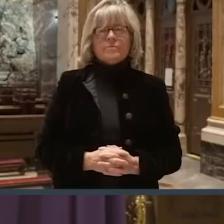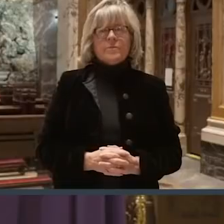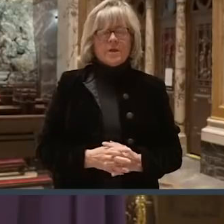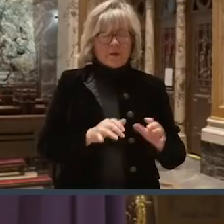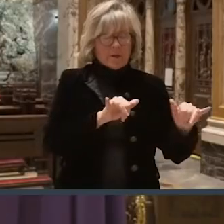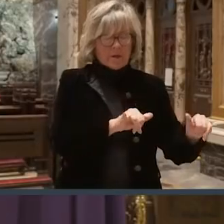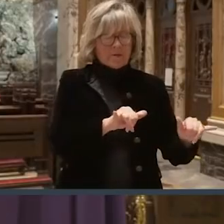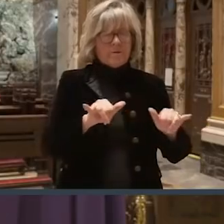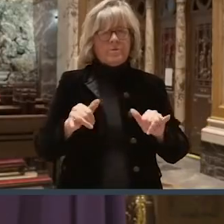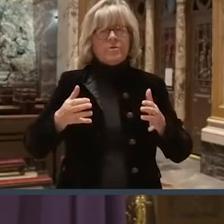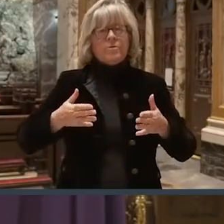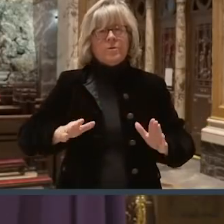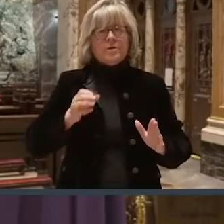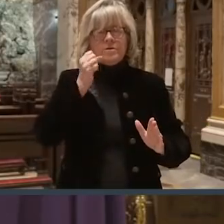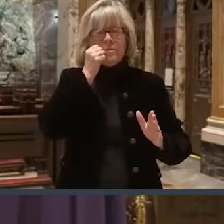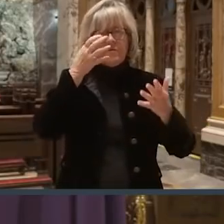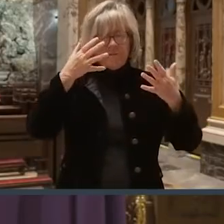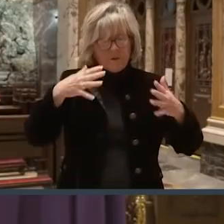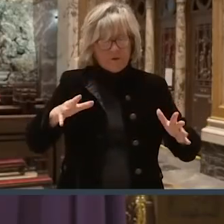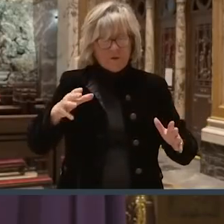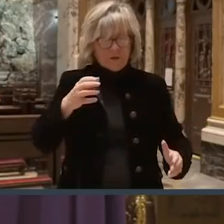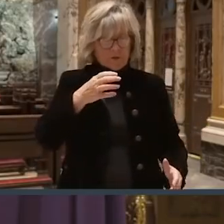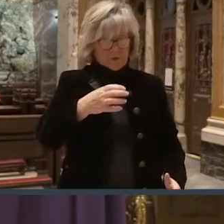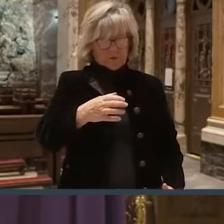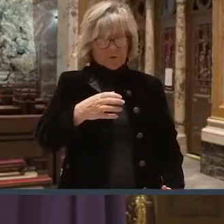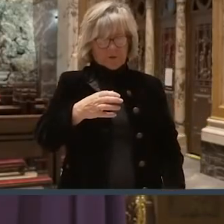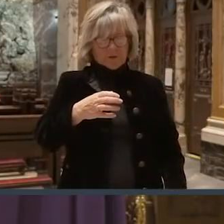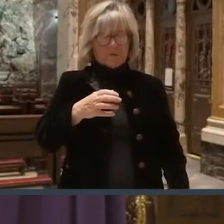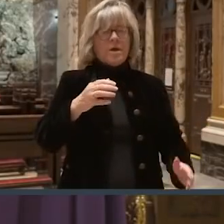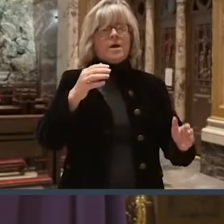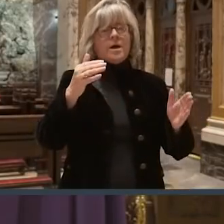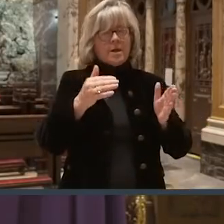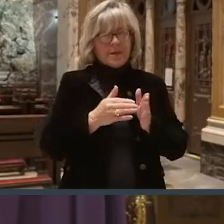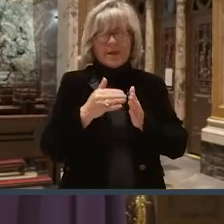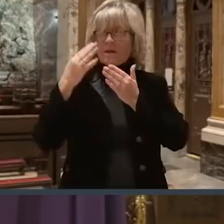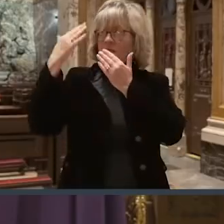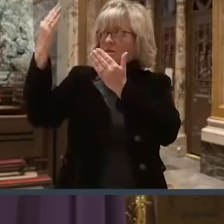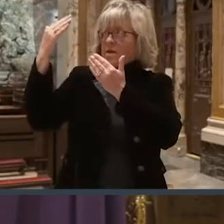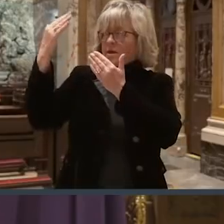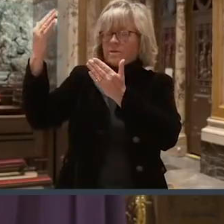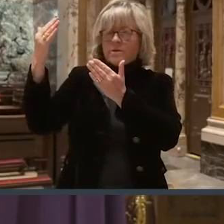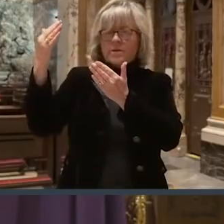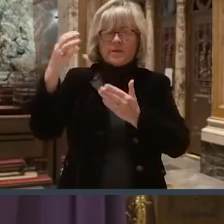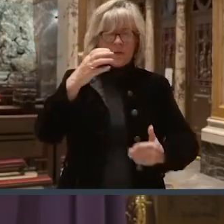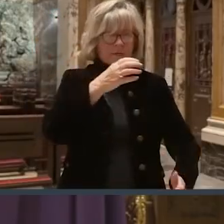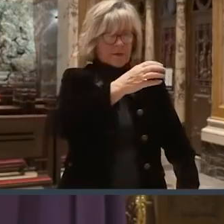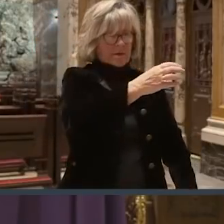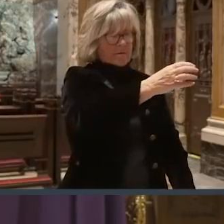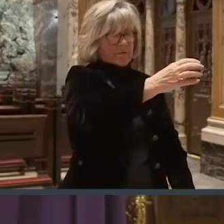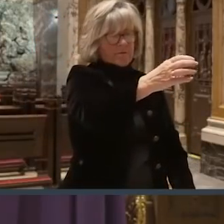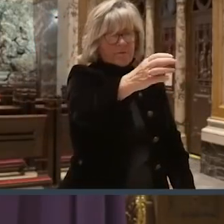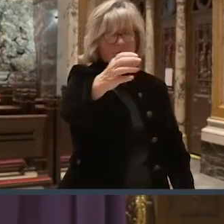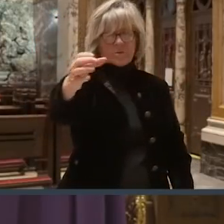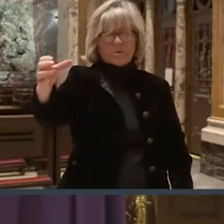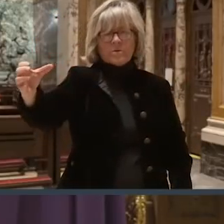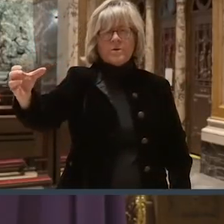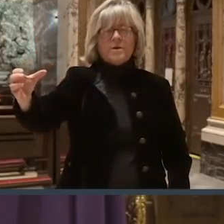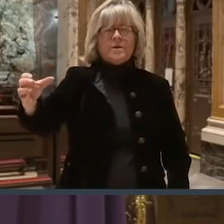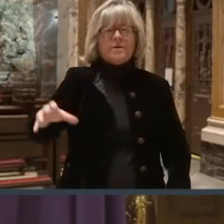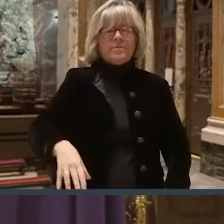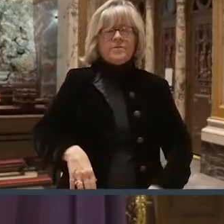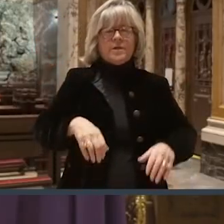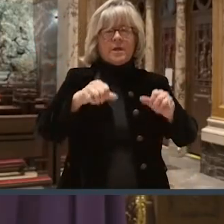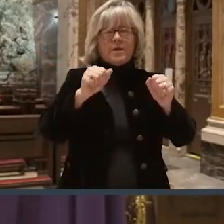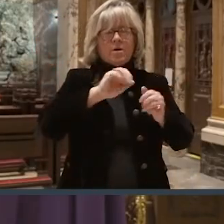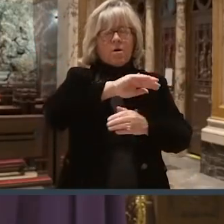In a similar way, when supper was ended, he took the chalice, and once more giving thanks, he gave it to his disciples, saying,